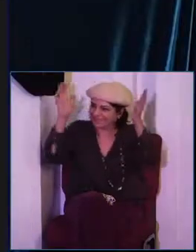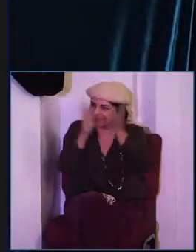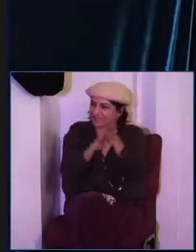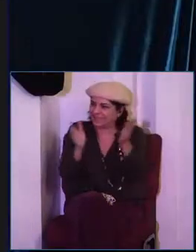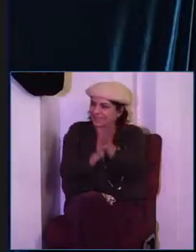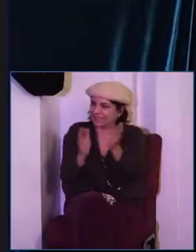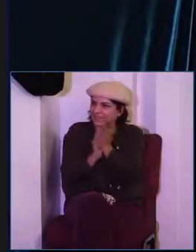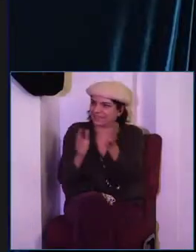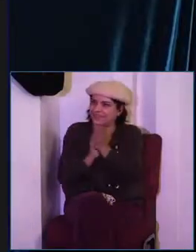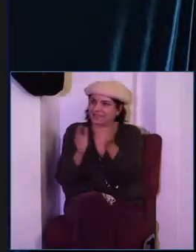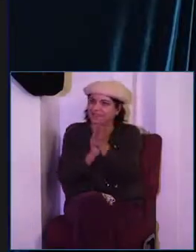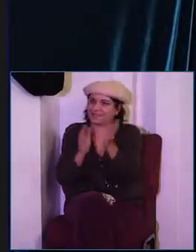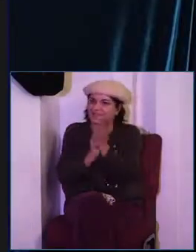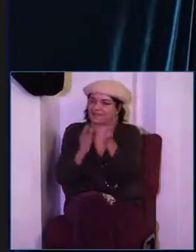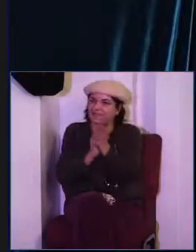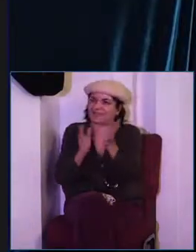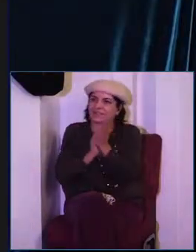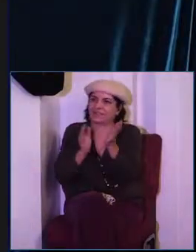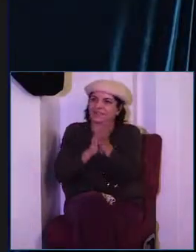wonderful applause?